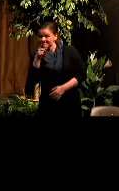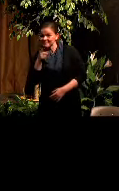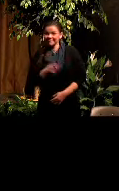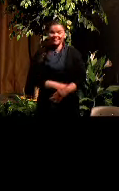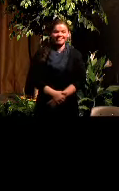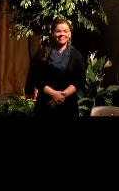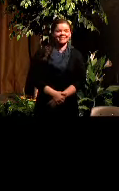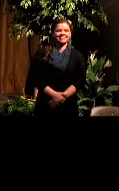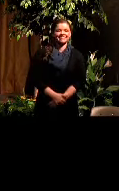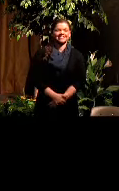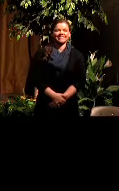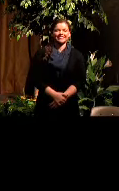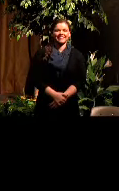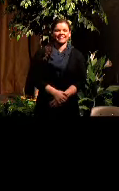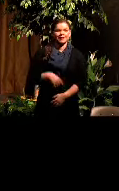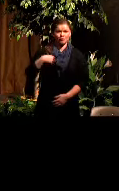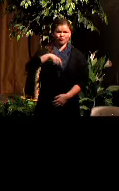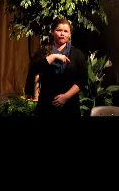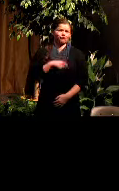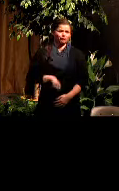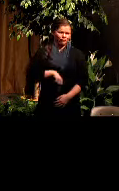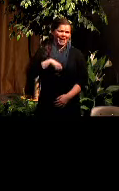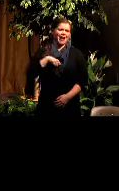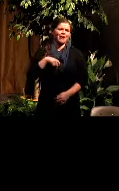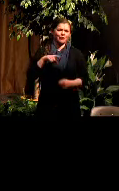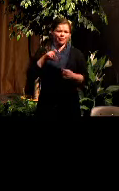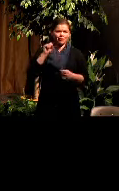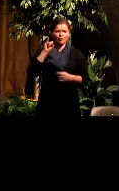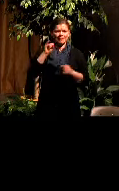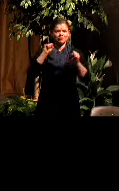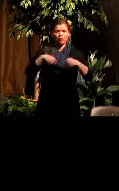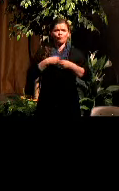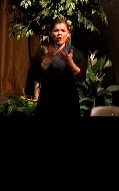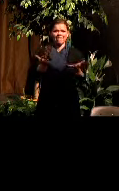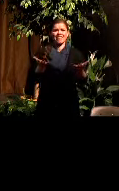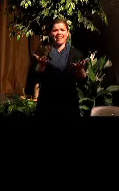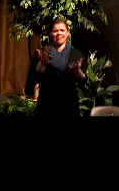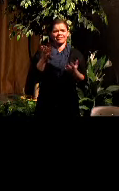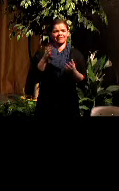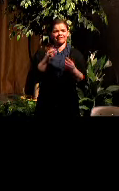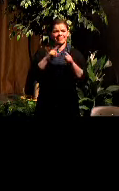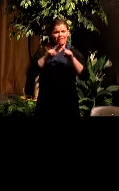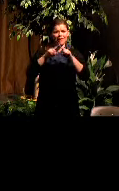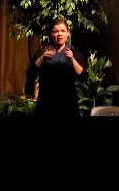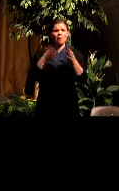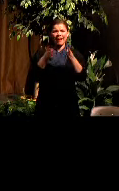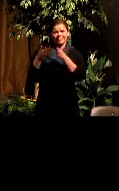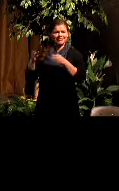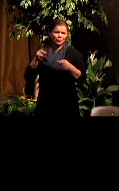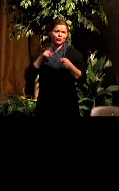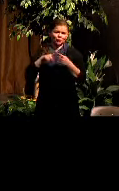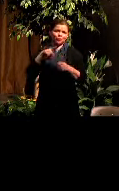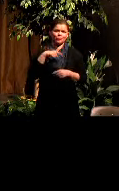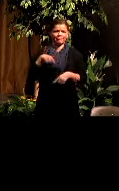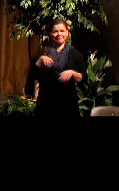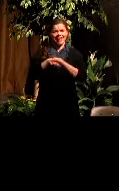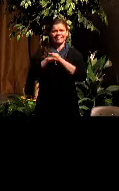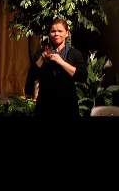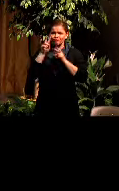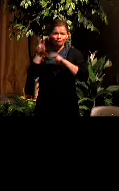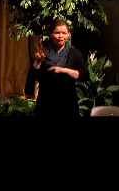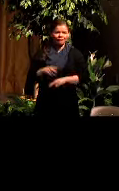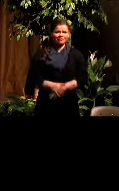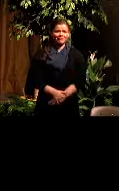We're very proud that we can bring the Smithsonian to you in different ways. By presenting experts such as Dr. Peter